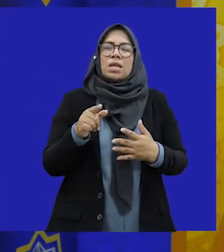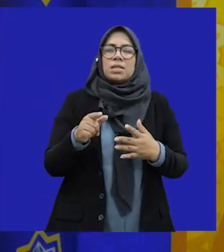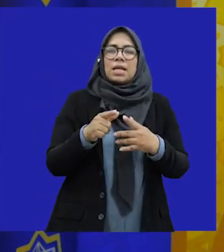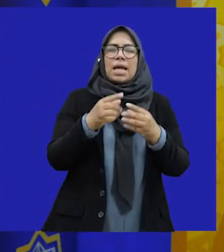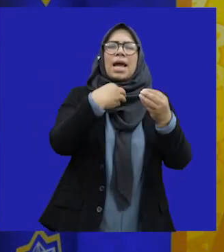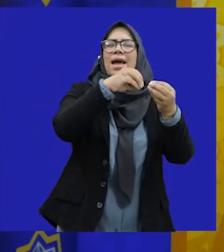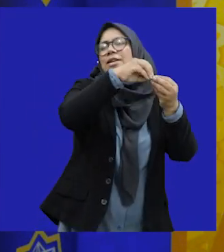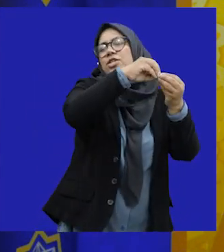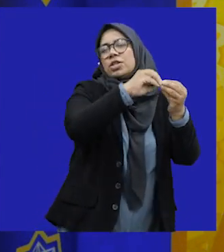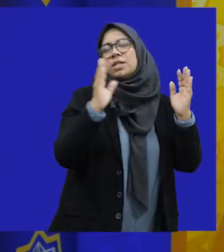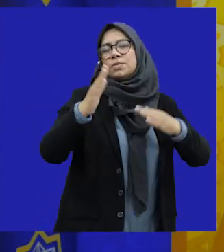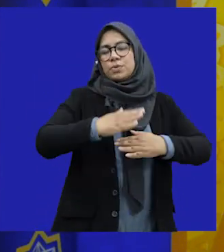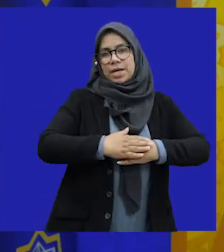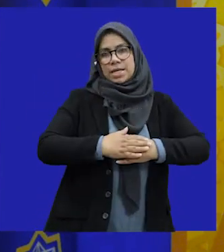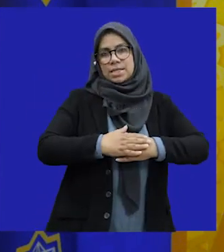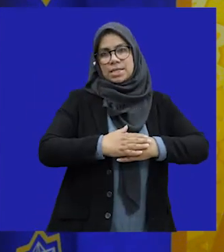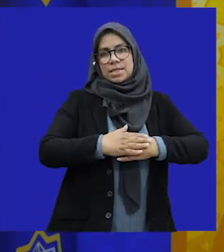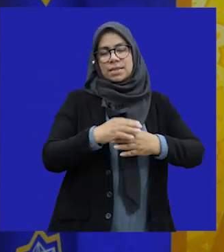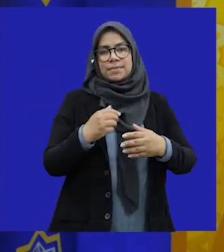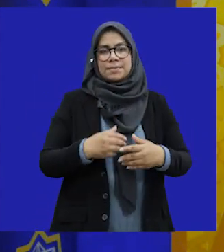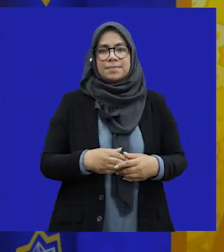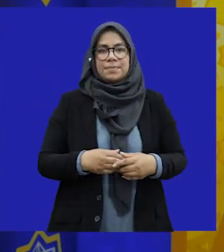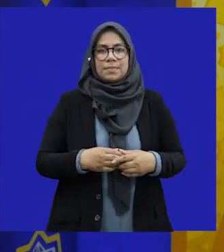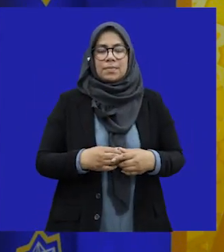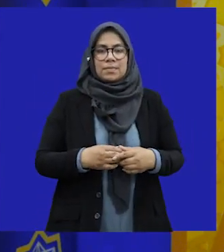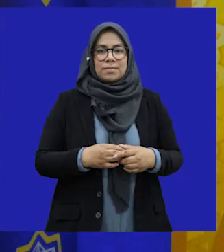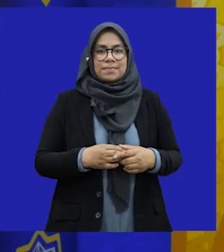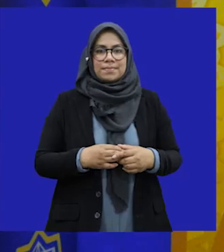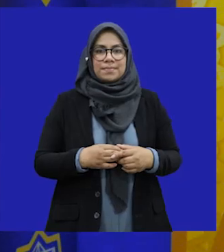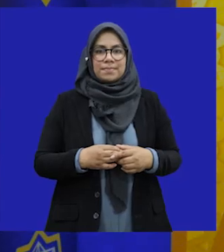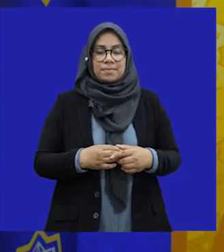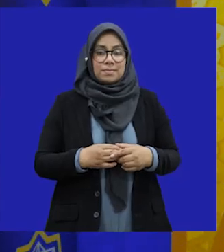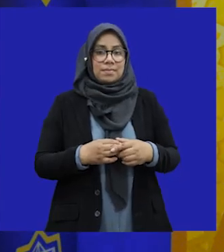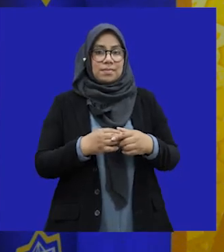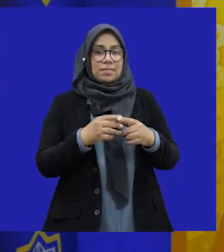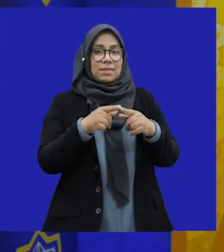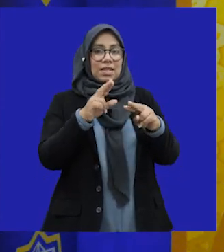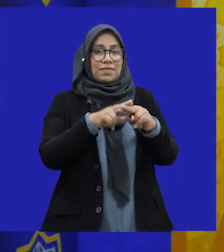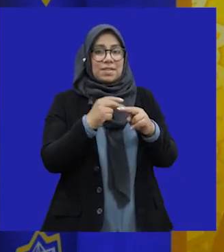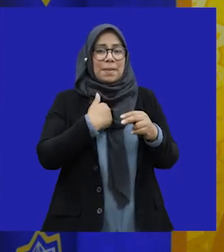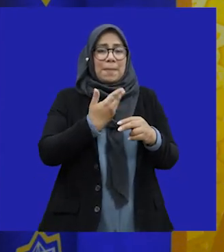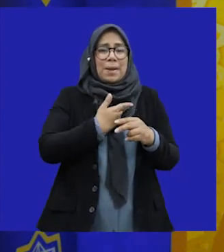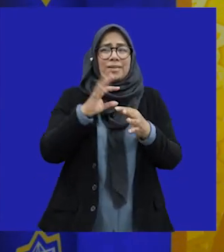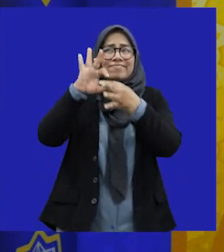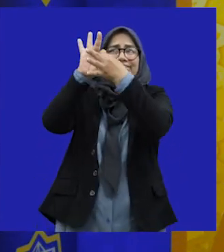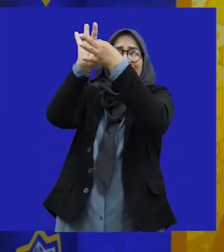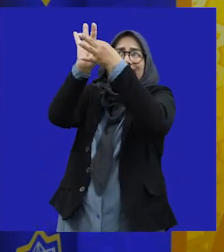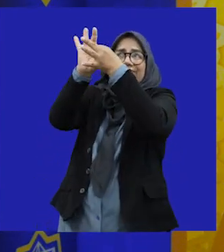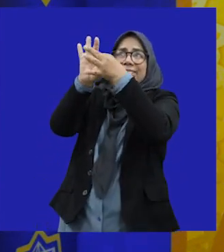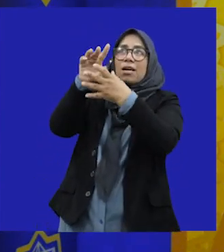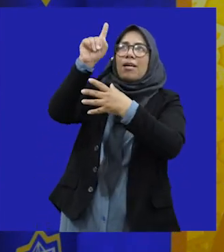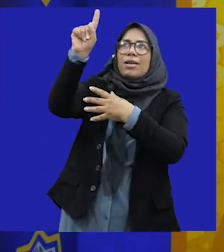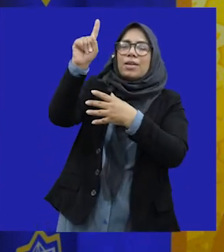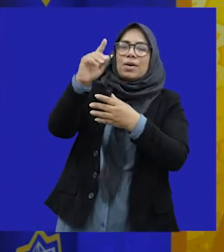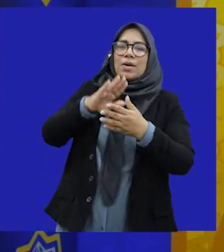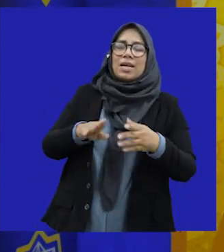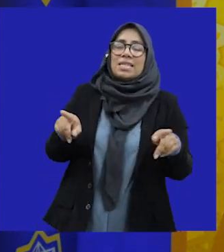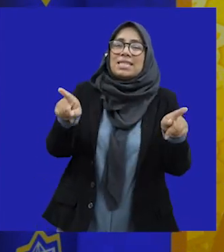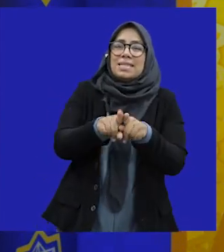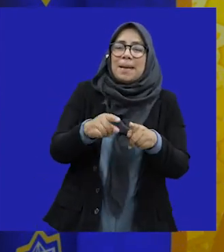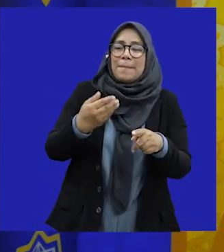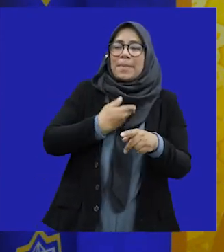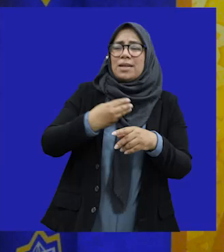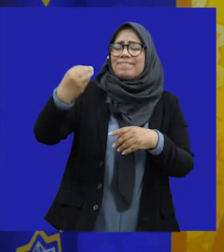unconditional additional prayers that are prayed in order to draw closer to Allah subhanahu wa ta'ala and to